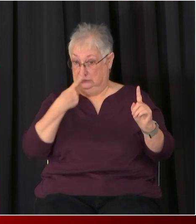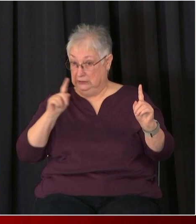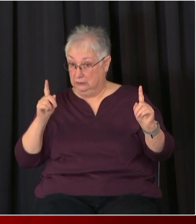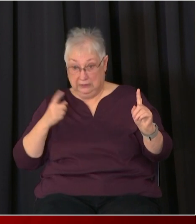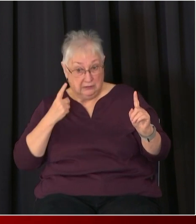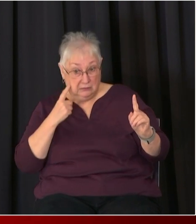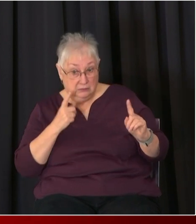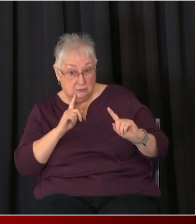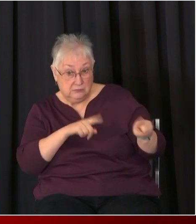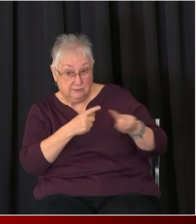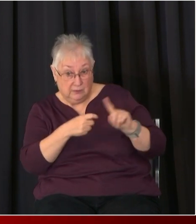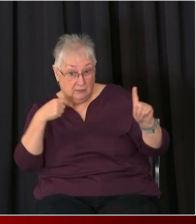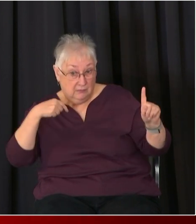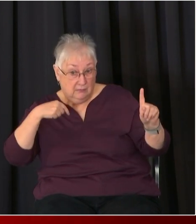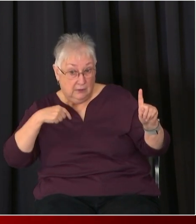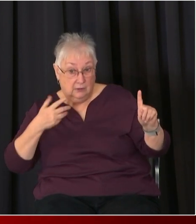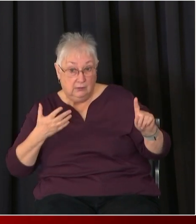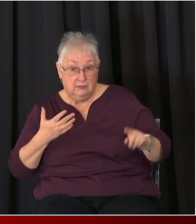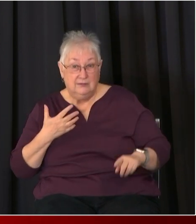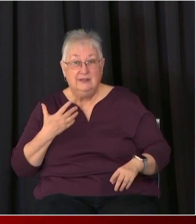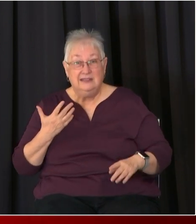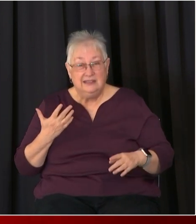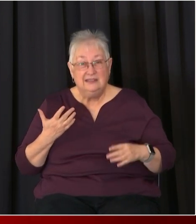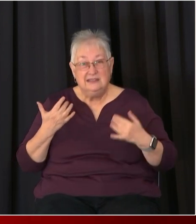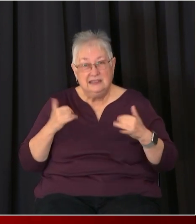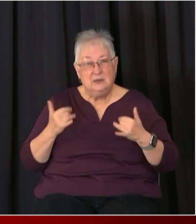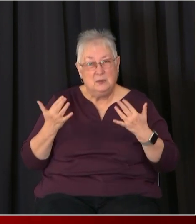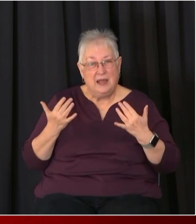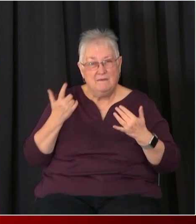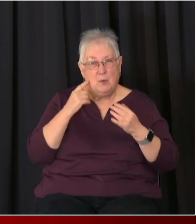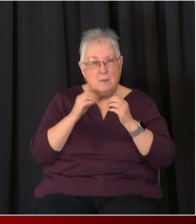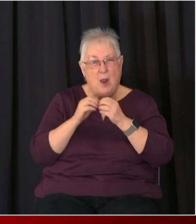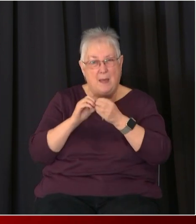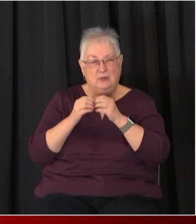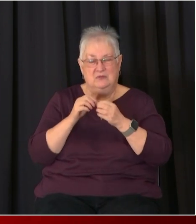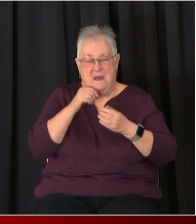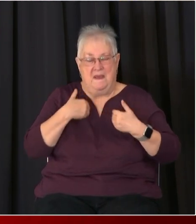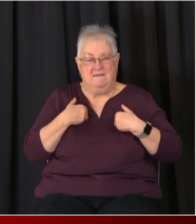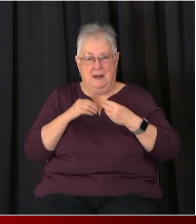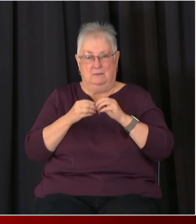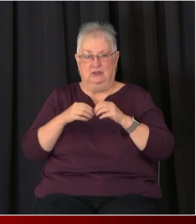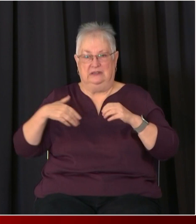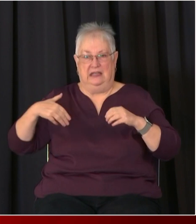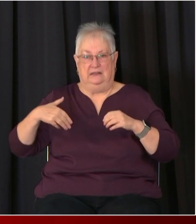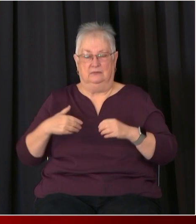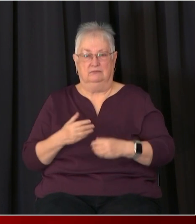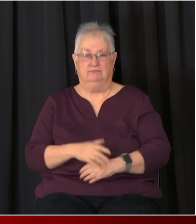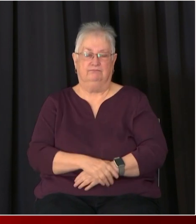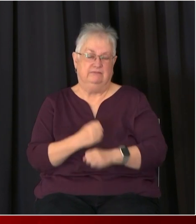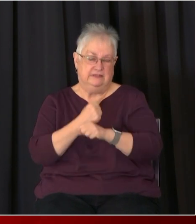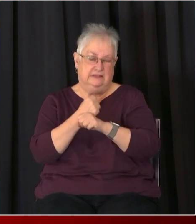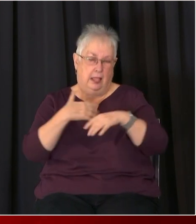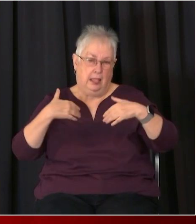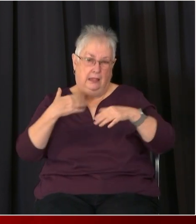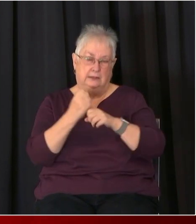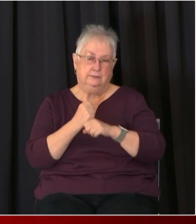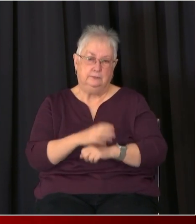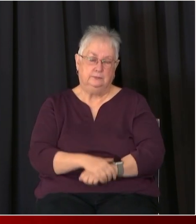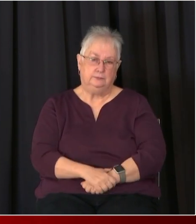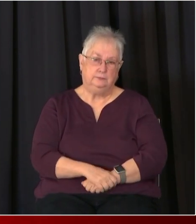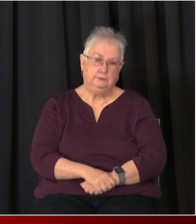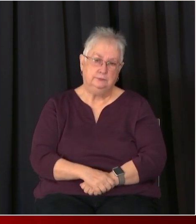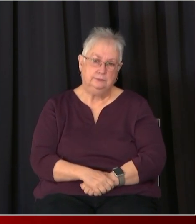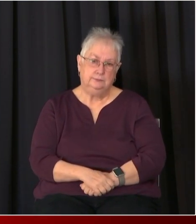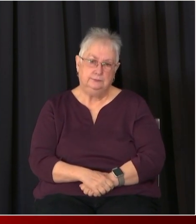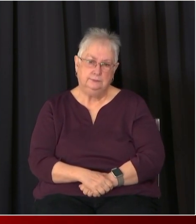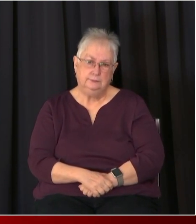Yes. Mayor Bowser, Thursday, obviously Thanksgiving, but also would have been the annual Turkey Bowl, which, as you know, is a rich